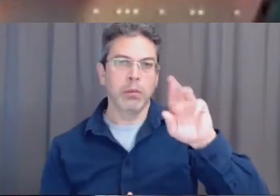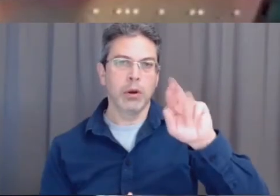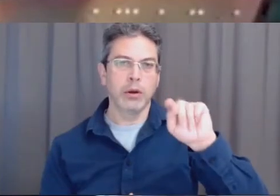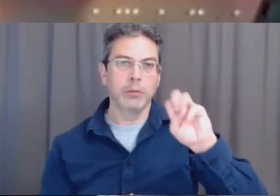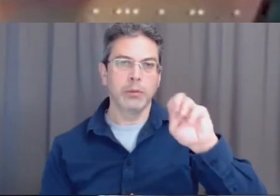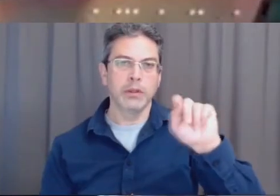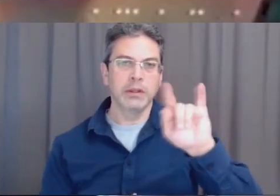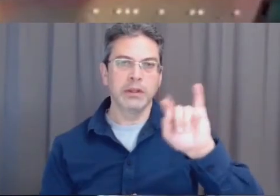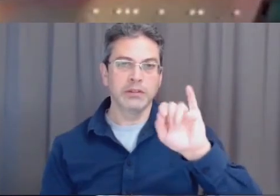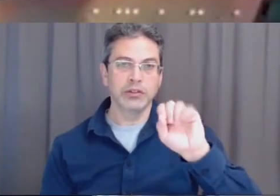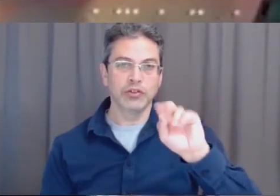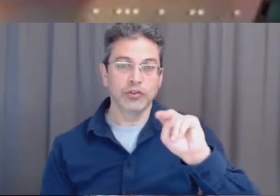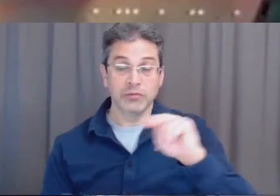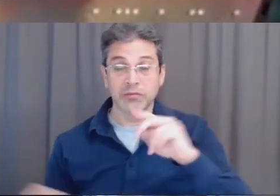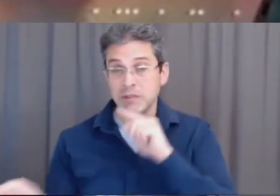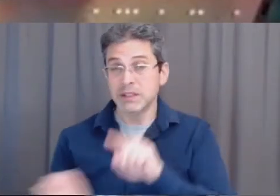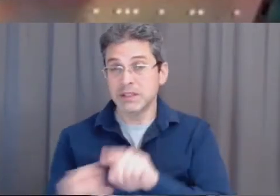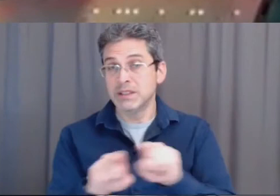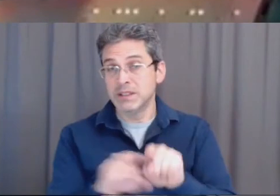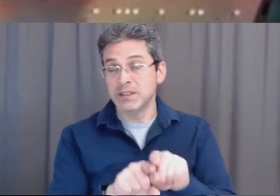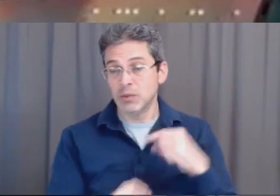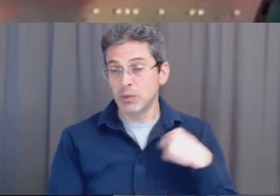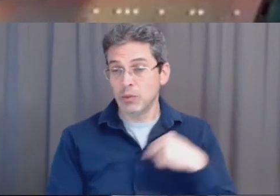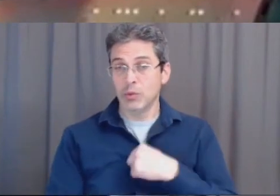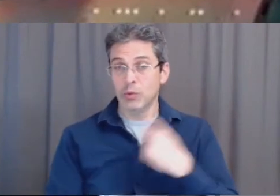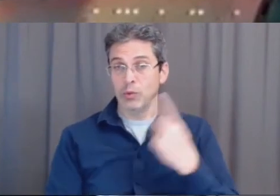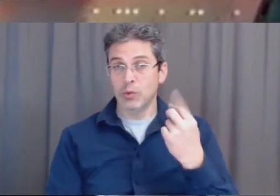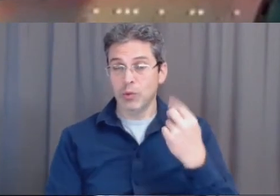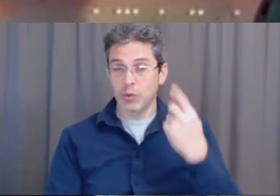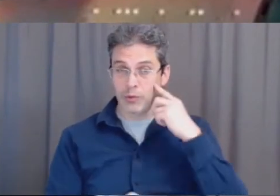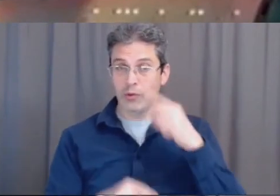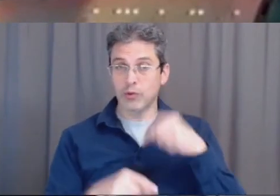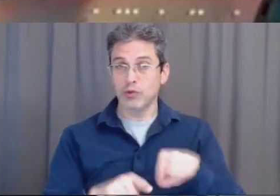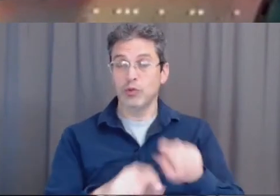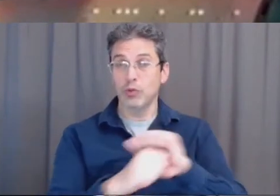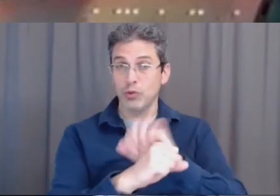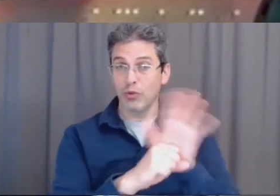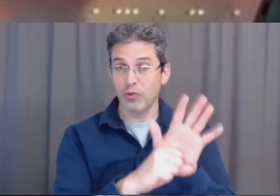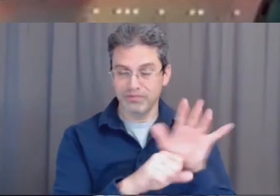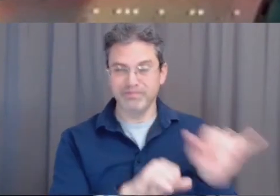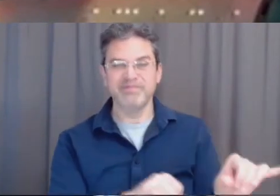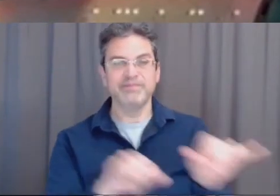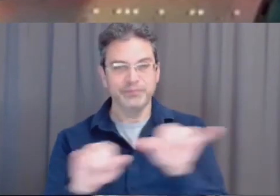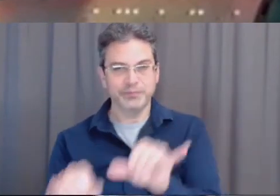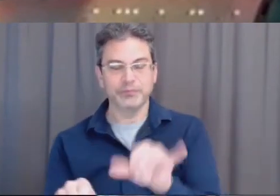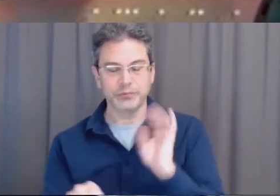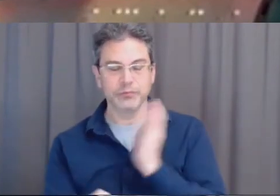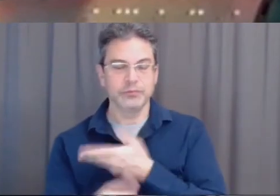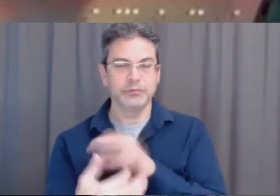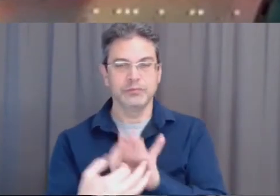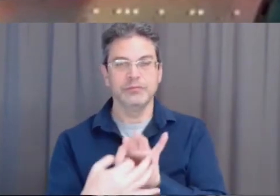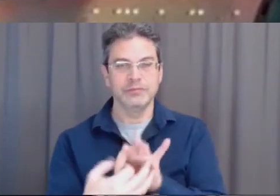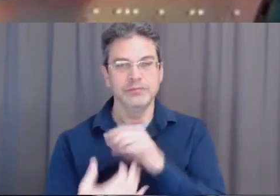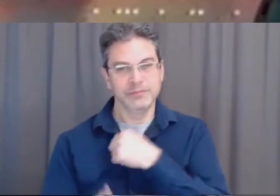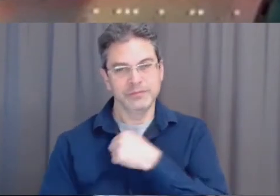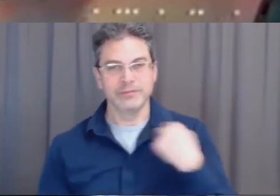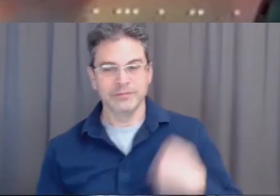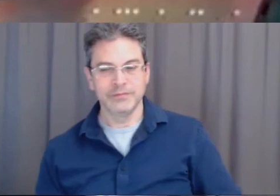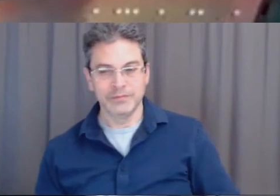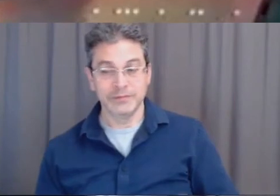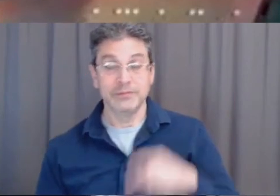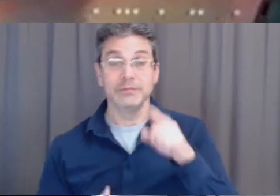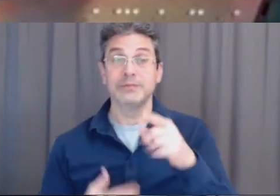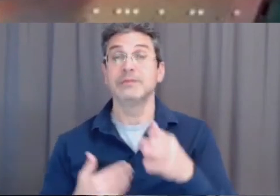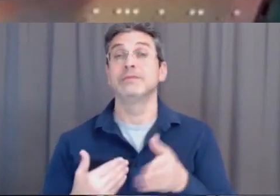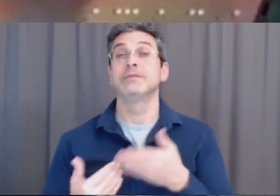pandemic by compartmentalizing our own lives, we should compartmentalize the relations with China. It's easy to say, it's going to be hard